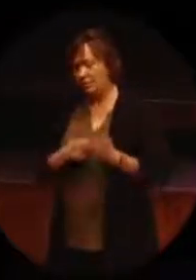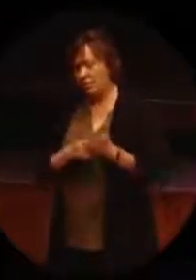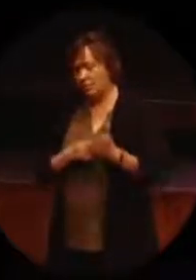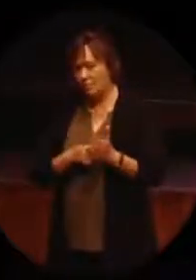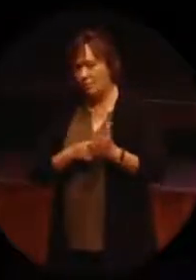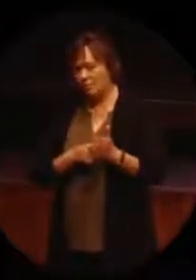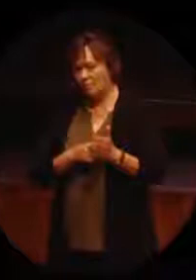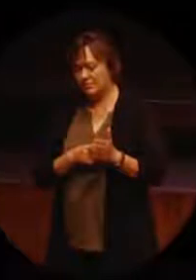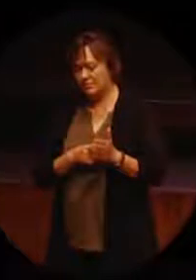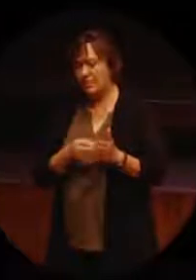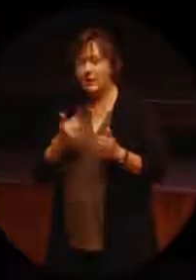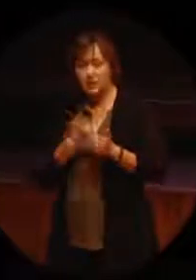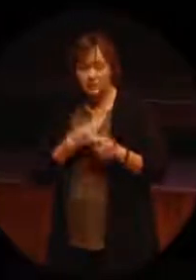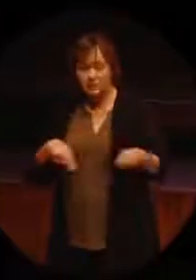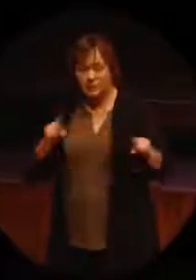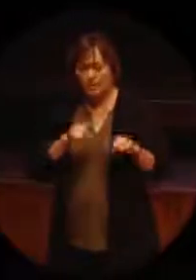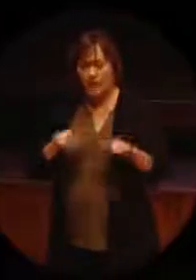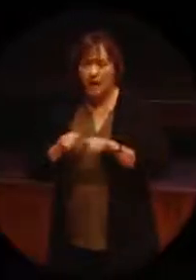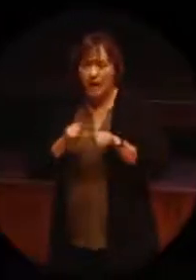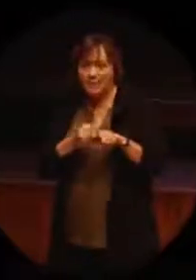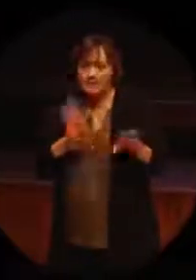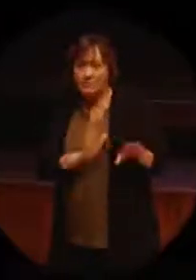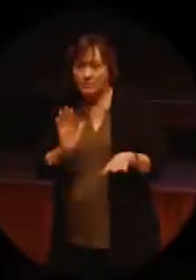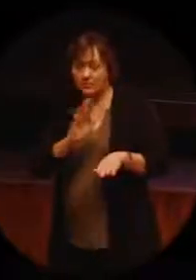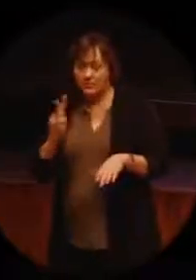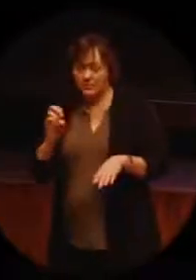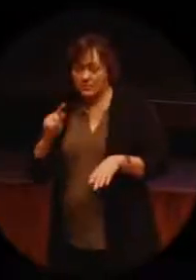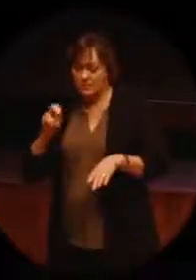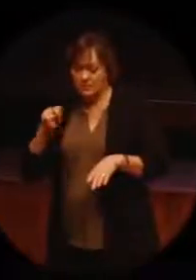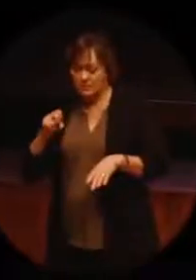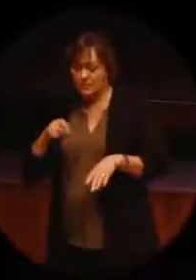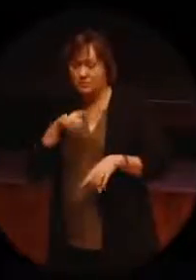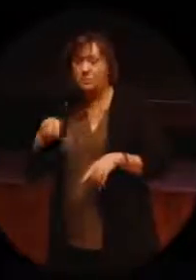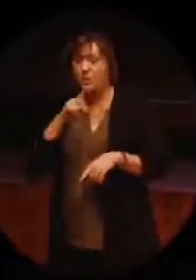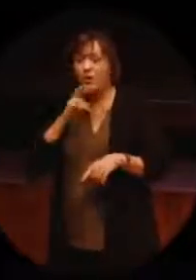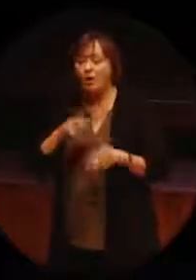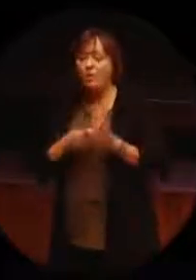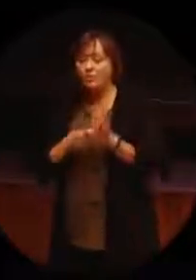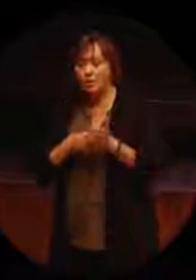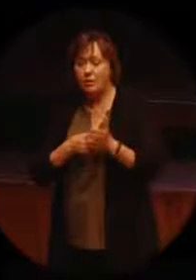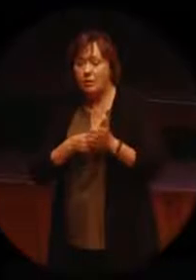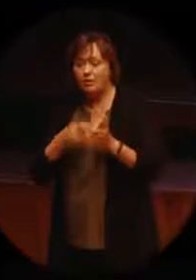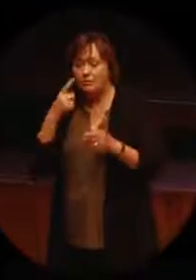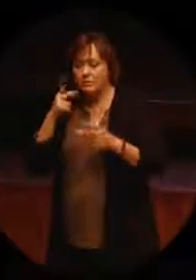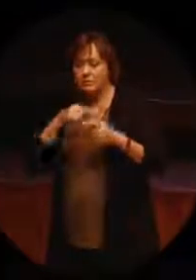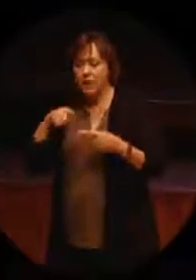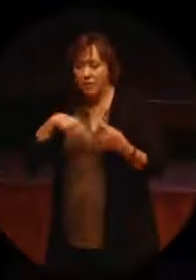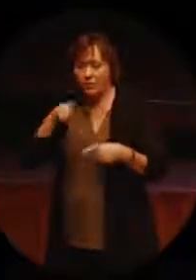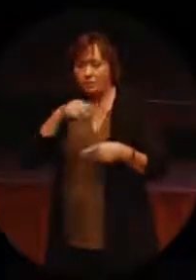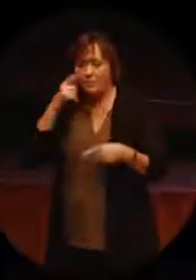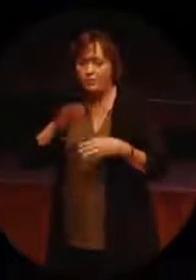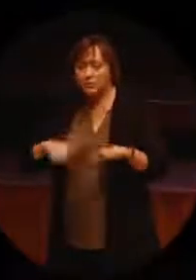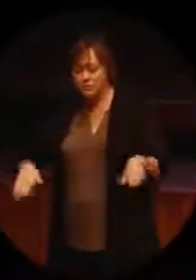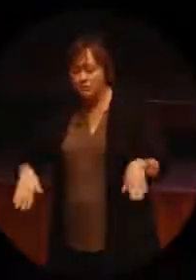leadership role models. Each one of you as veterans are role models for those people around you, for